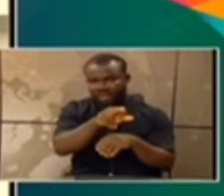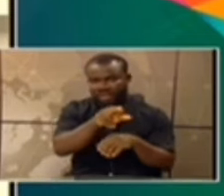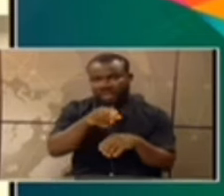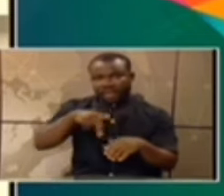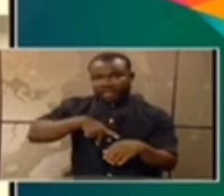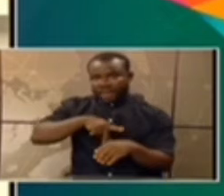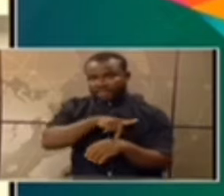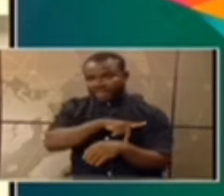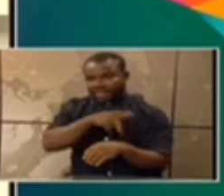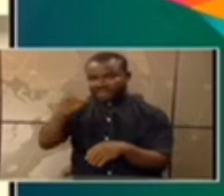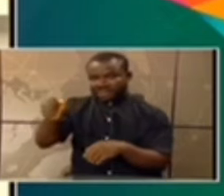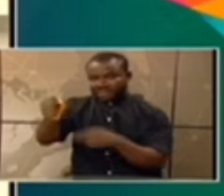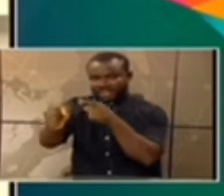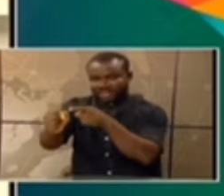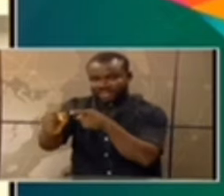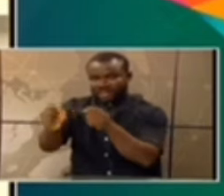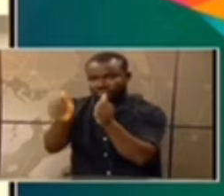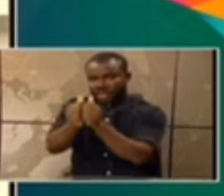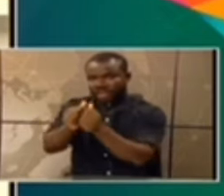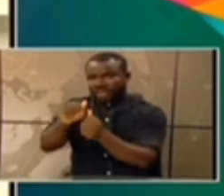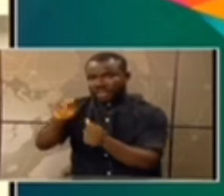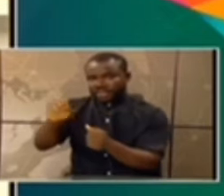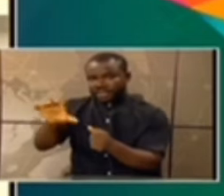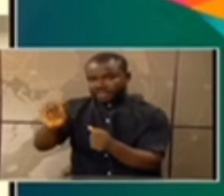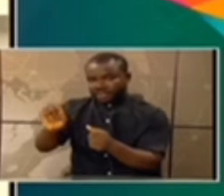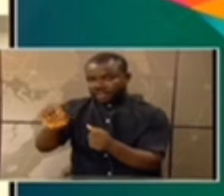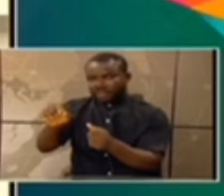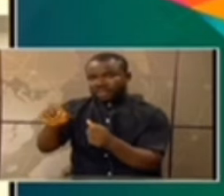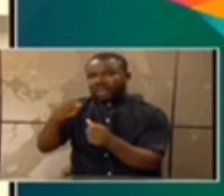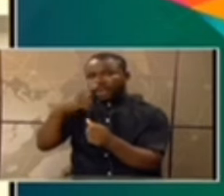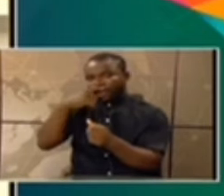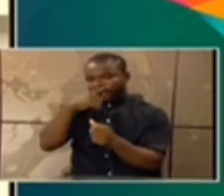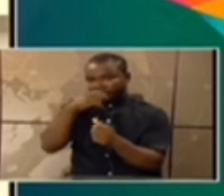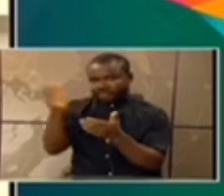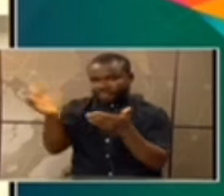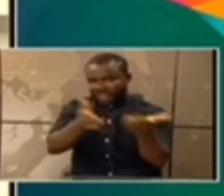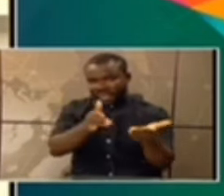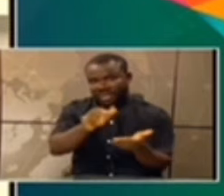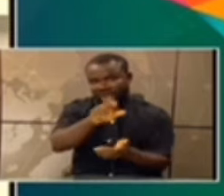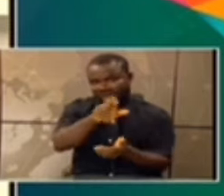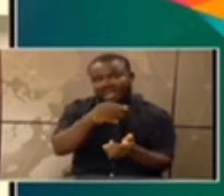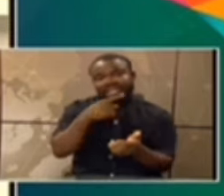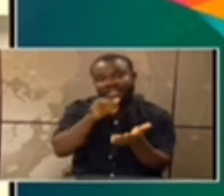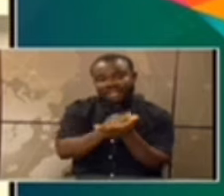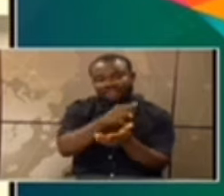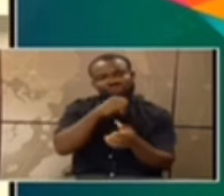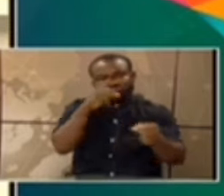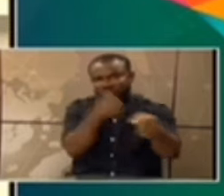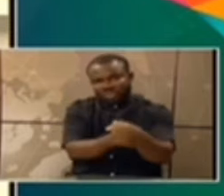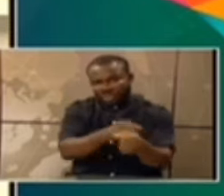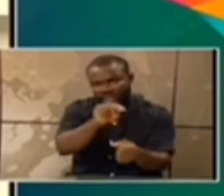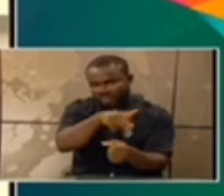no omode wo ho asema bankran se wo nya npp ni. The reason is that it is obvious and